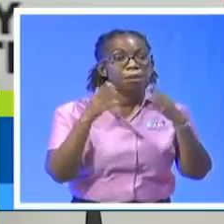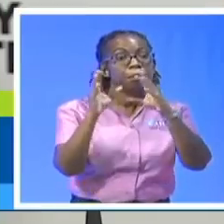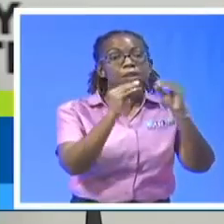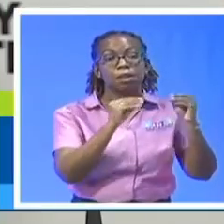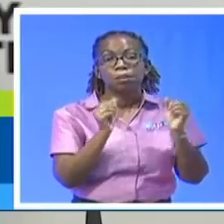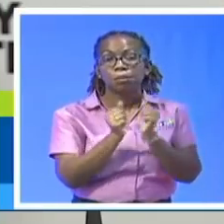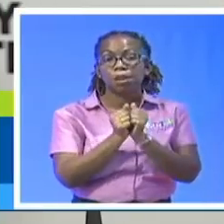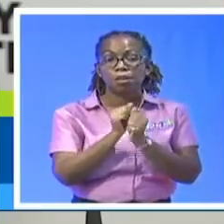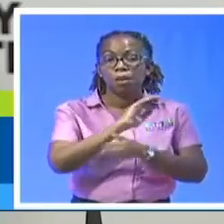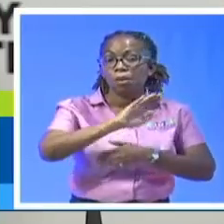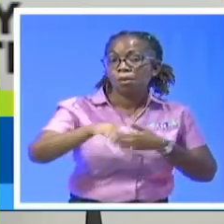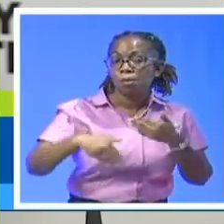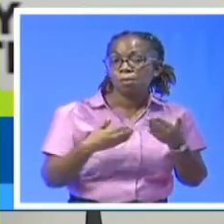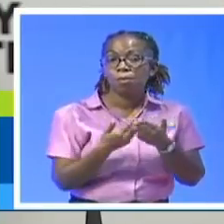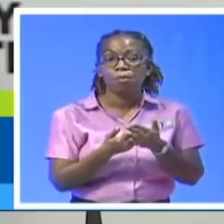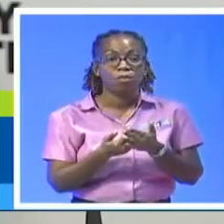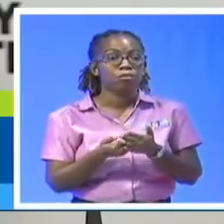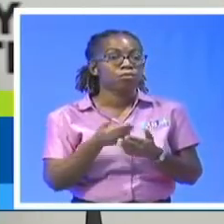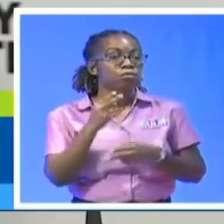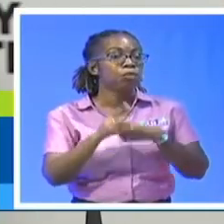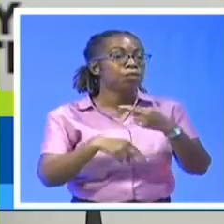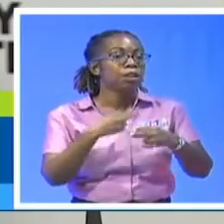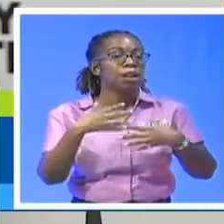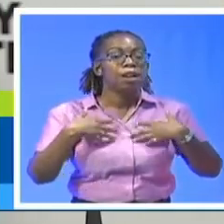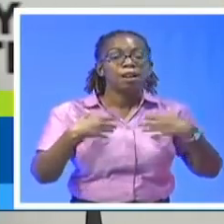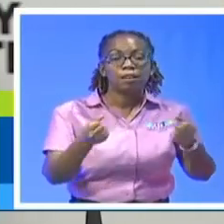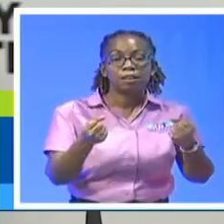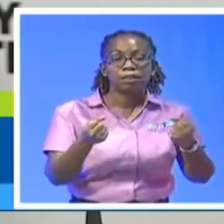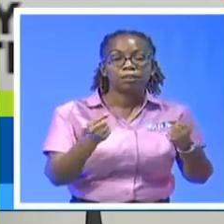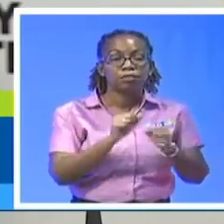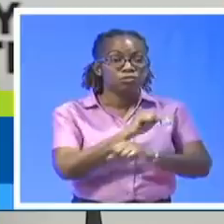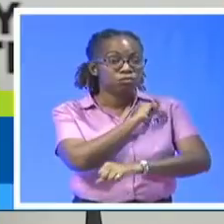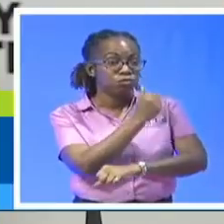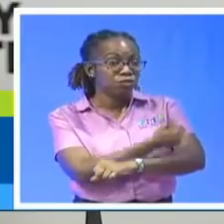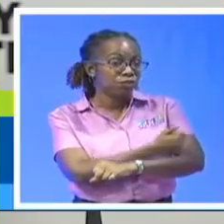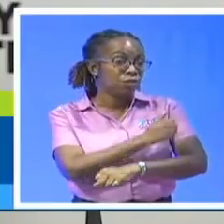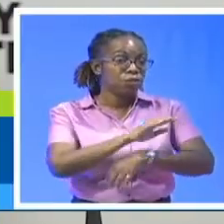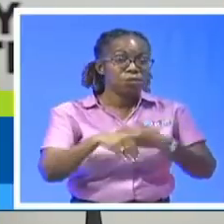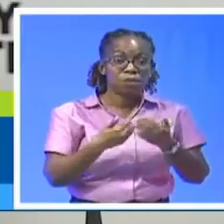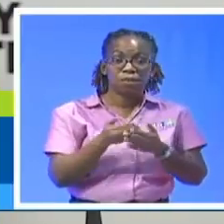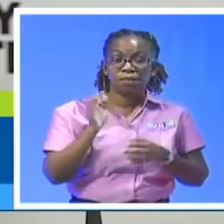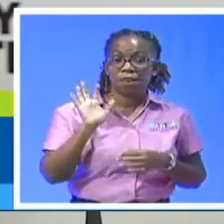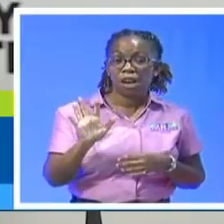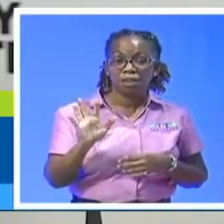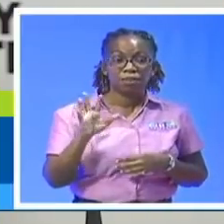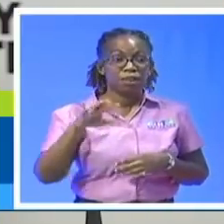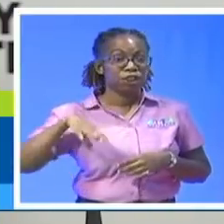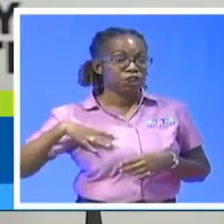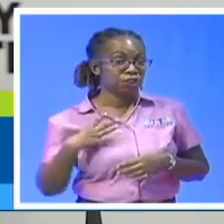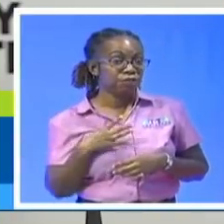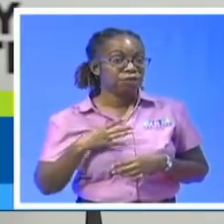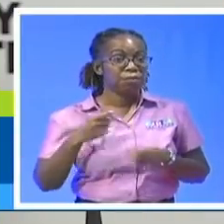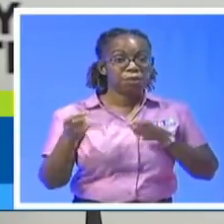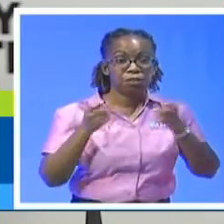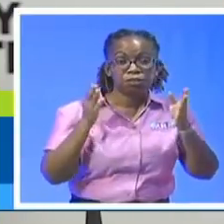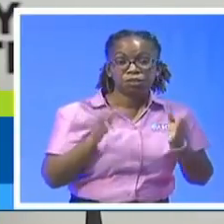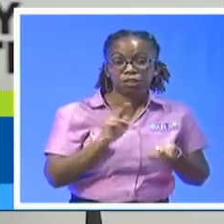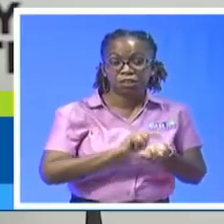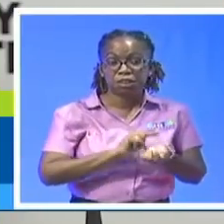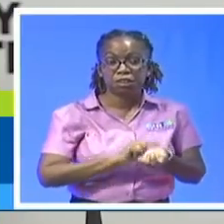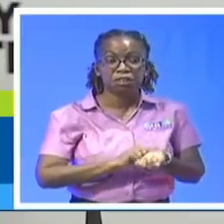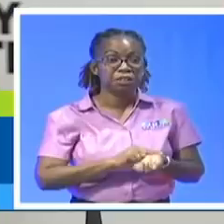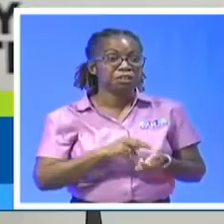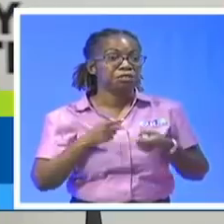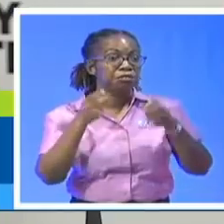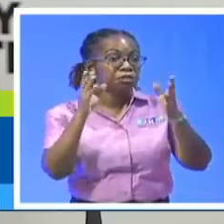Trinidad and Tobago. All 5 RHAs, their GMs, nursing, directors of health,